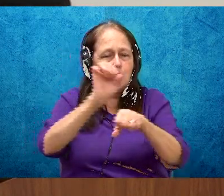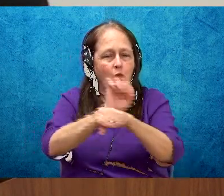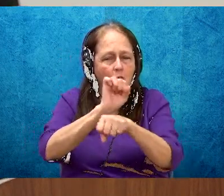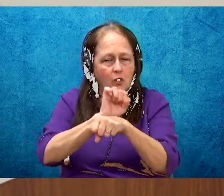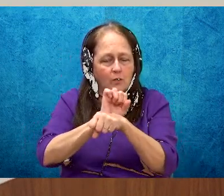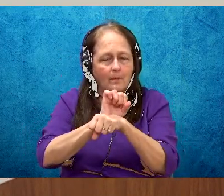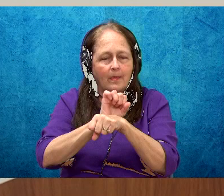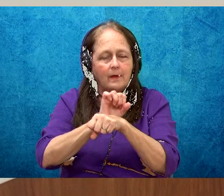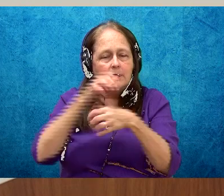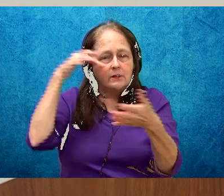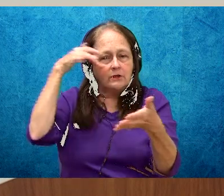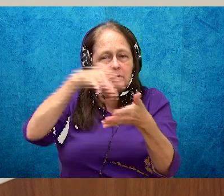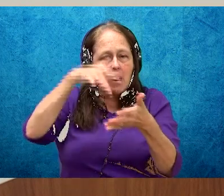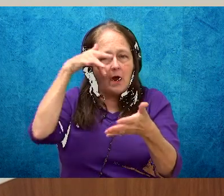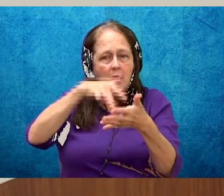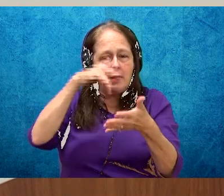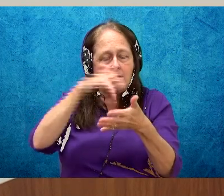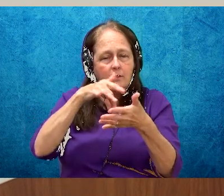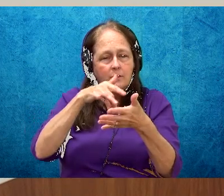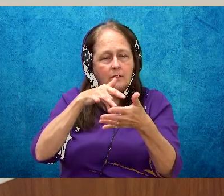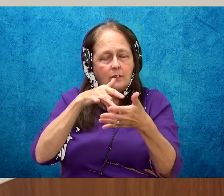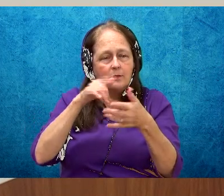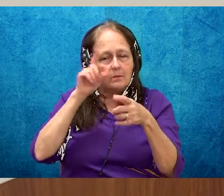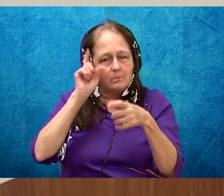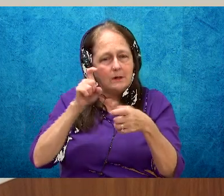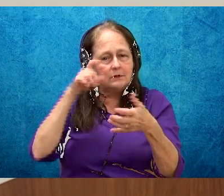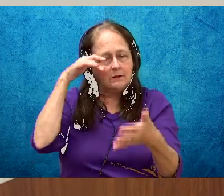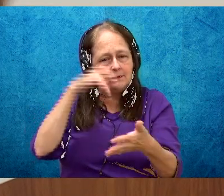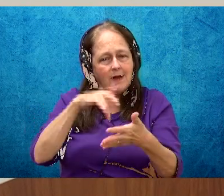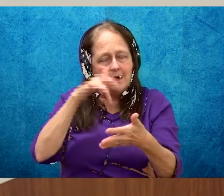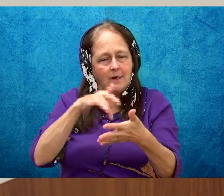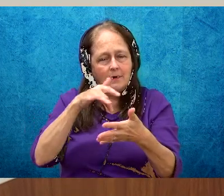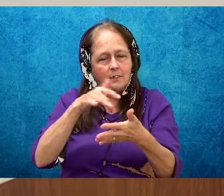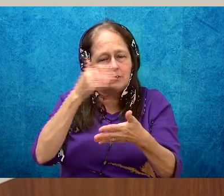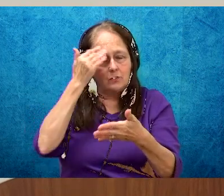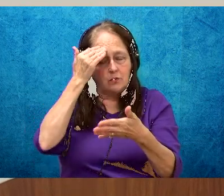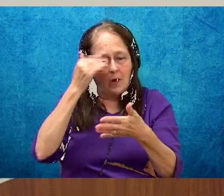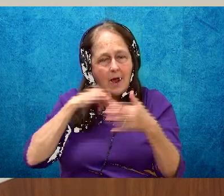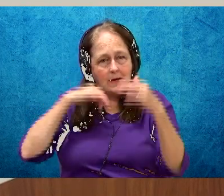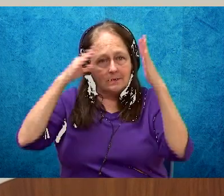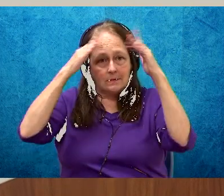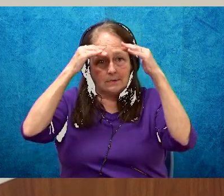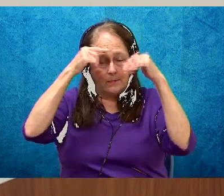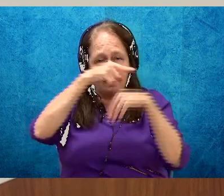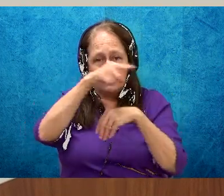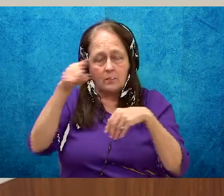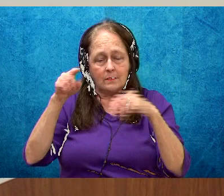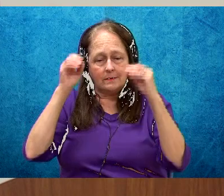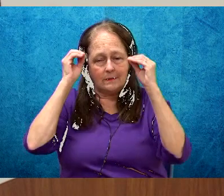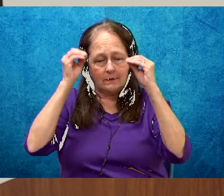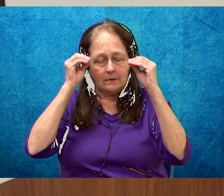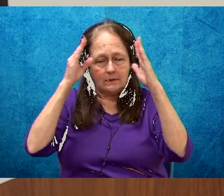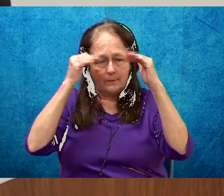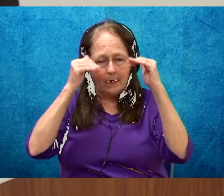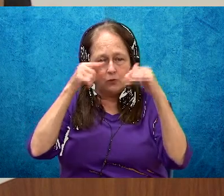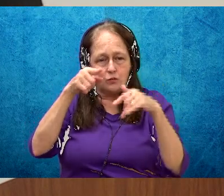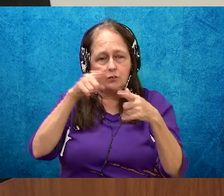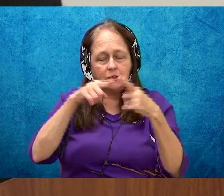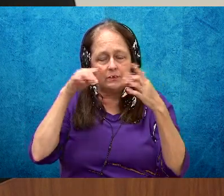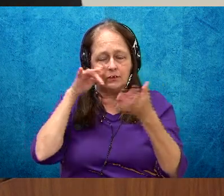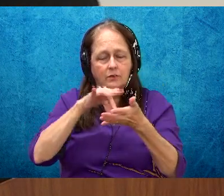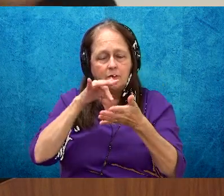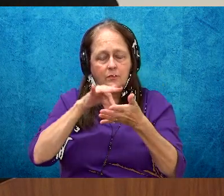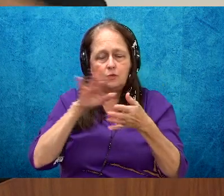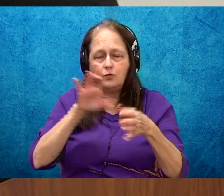Also, study. You still have to study. You know what I expect? All your teachers expect you to study. Do